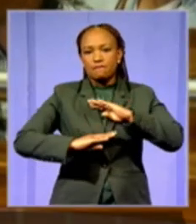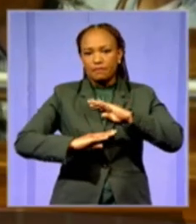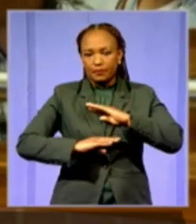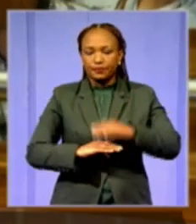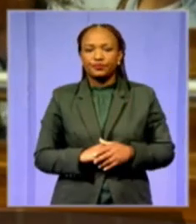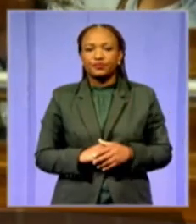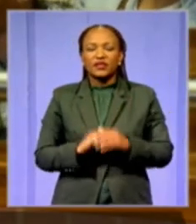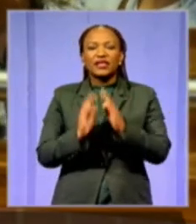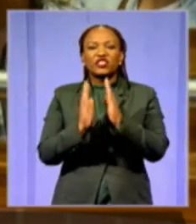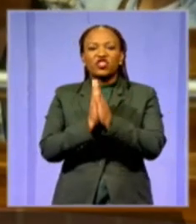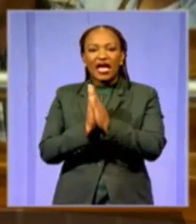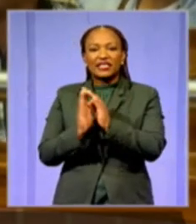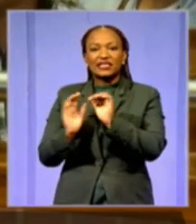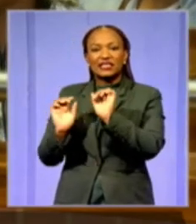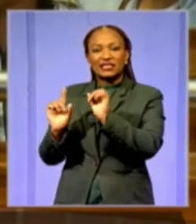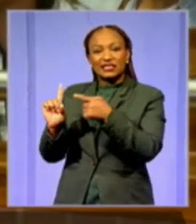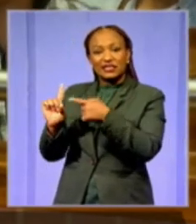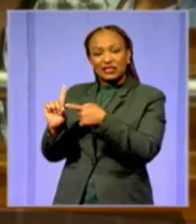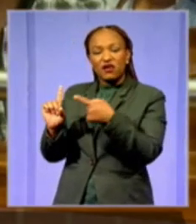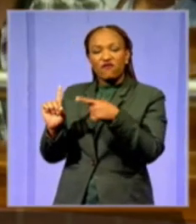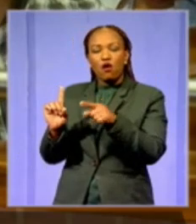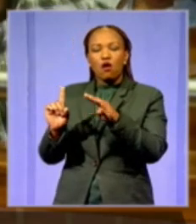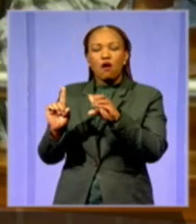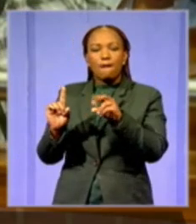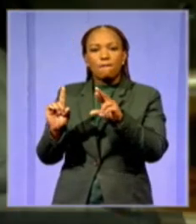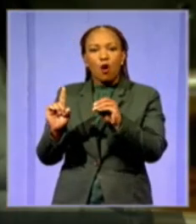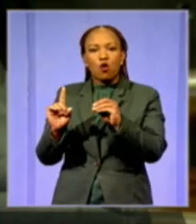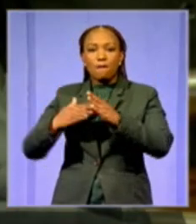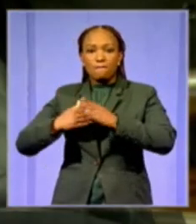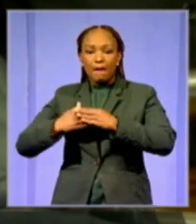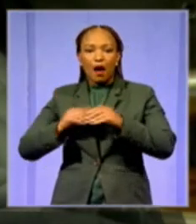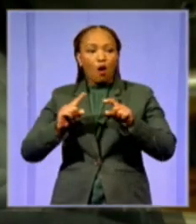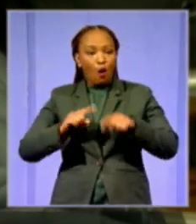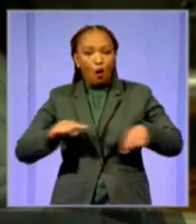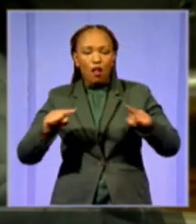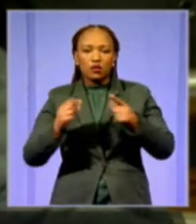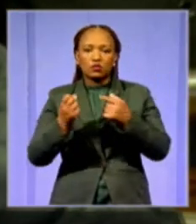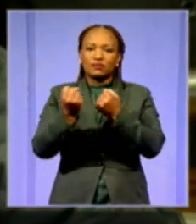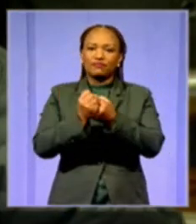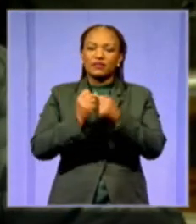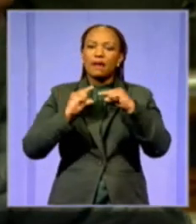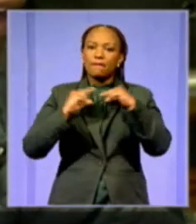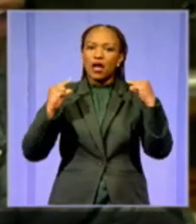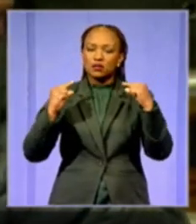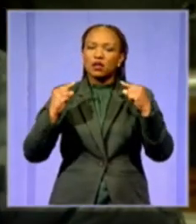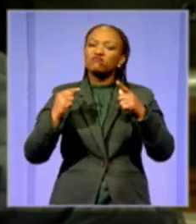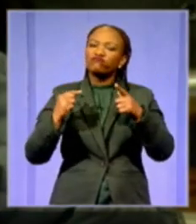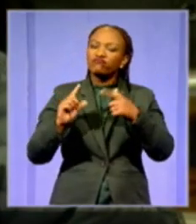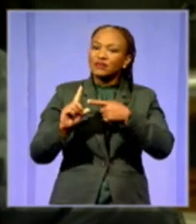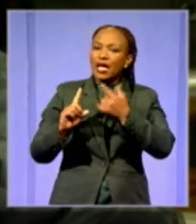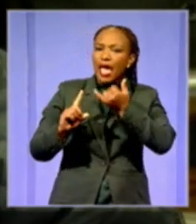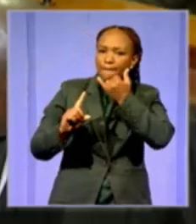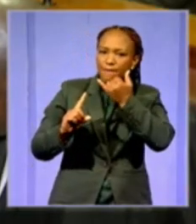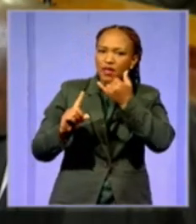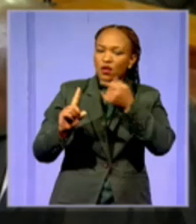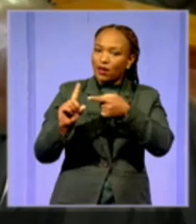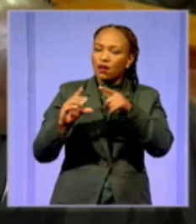ya Incredible Happenings a neng a le kwa kgotlatshekelo go ema moruti wa bona nokeng ana itumeletse gore o golotswe ka